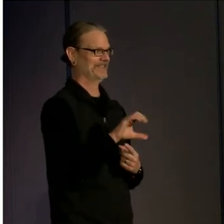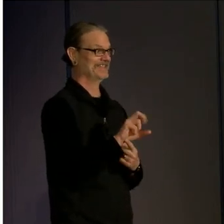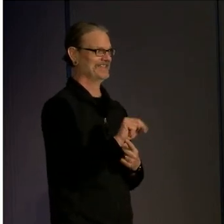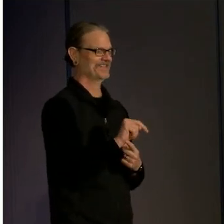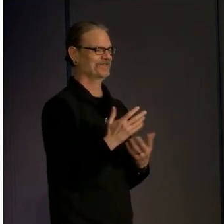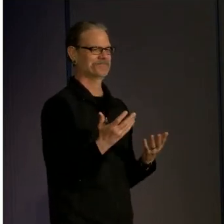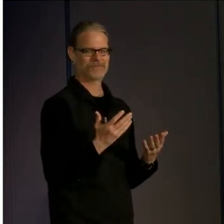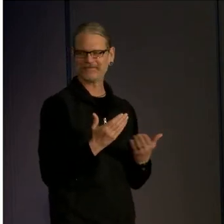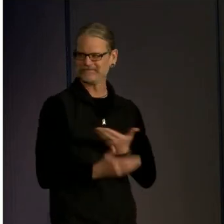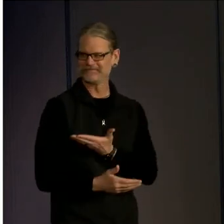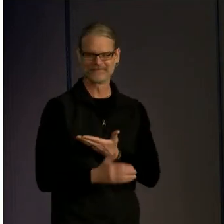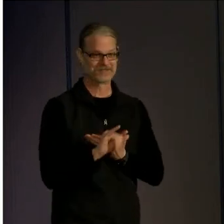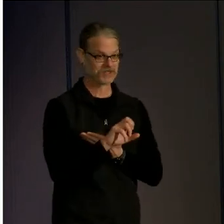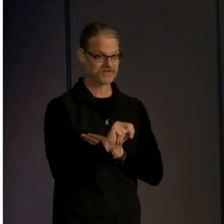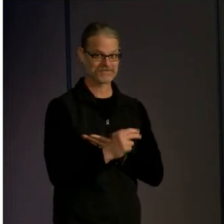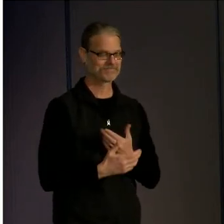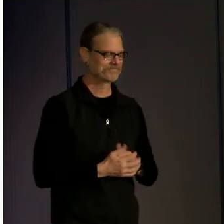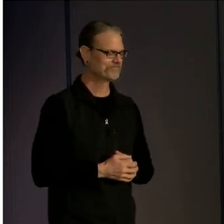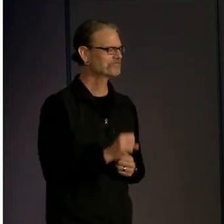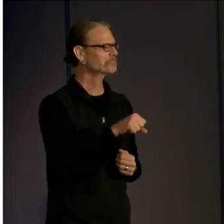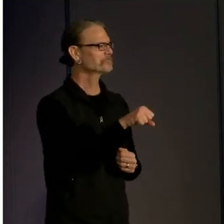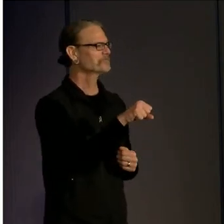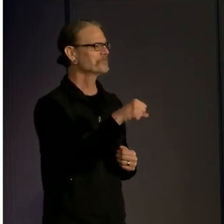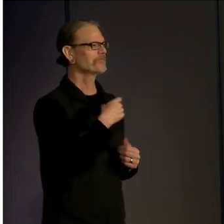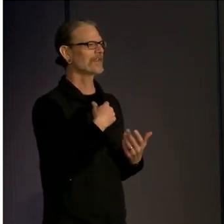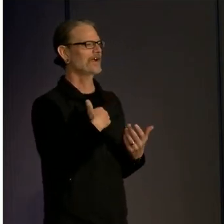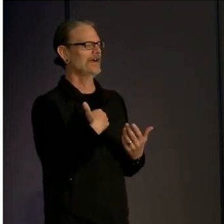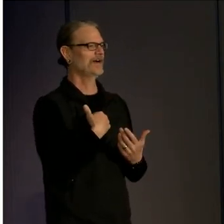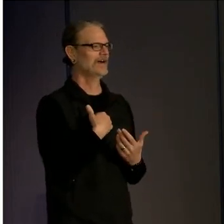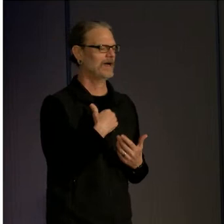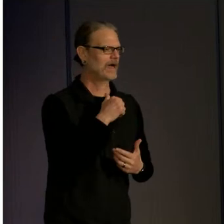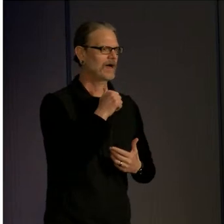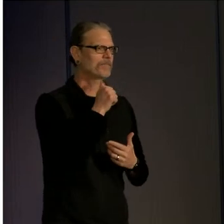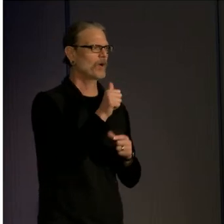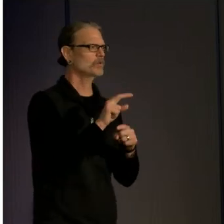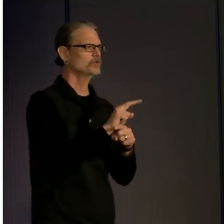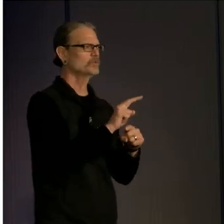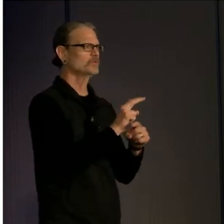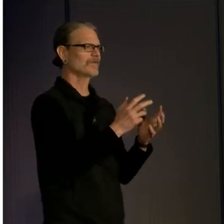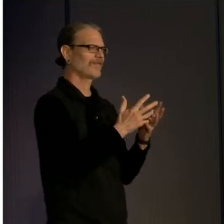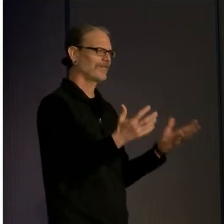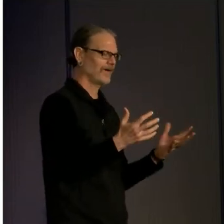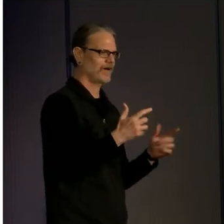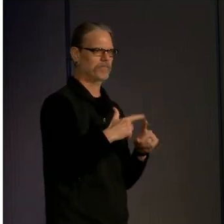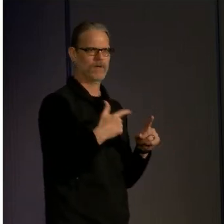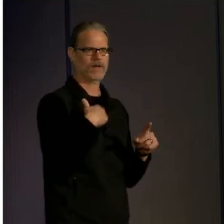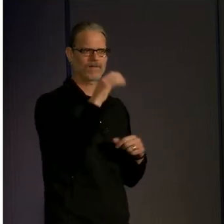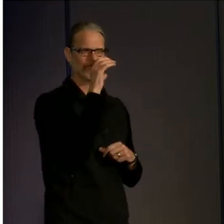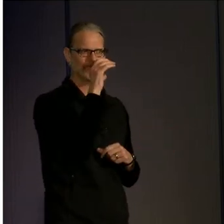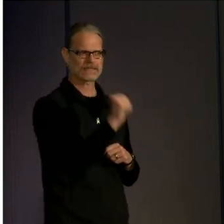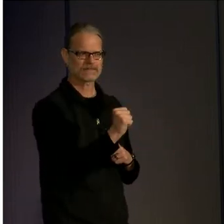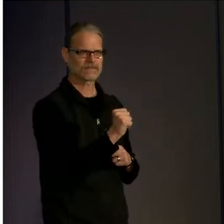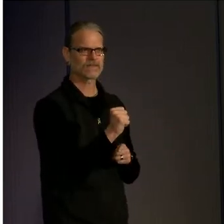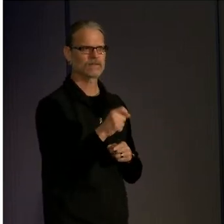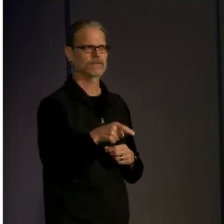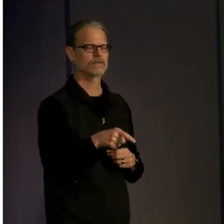So for me, while I don't use it that much, I have always been fascinated